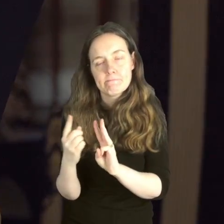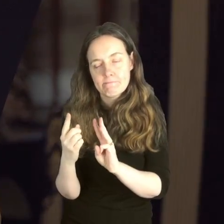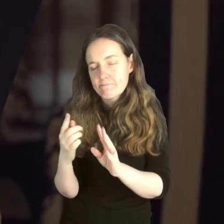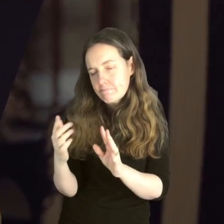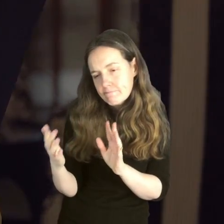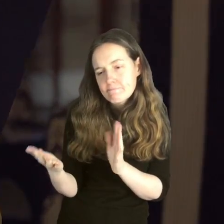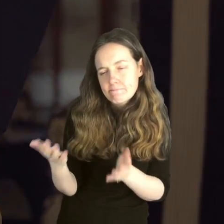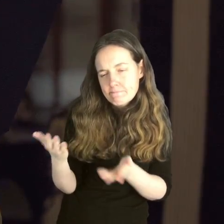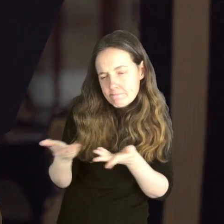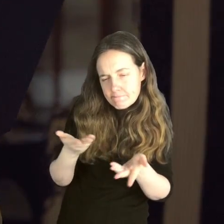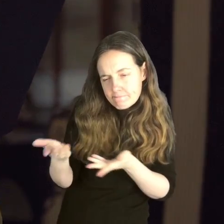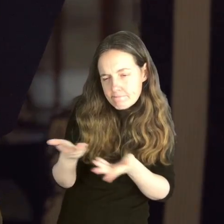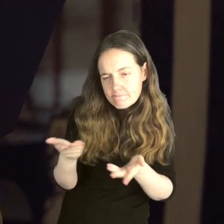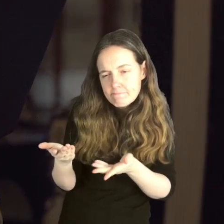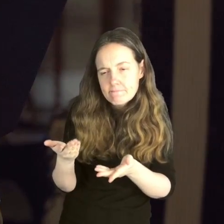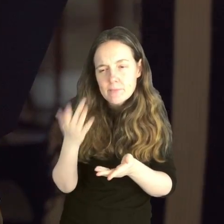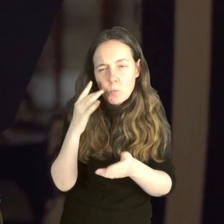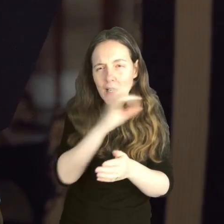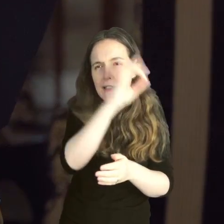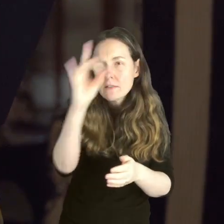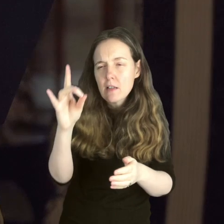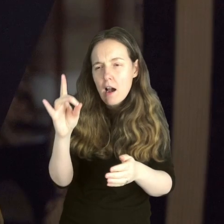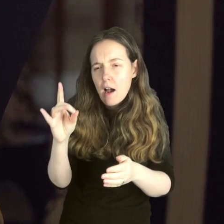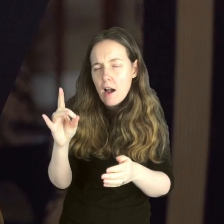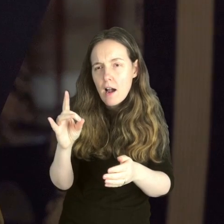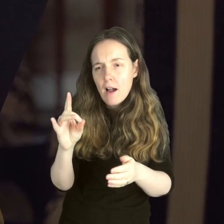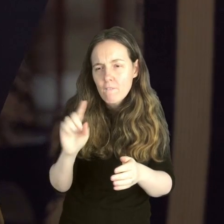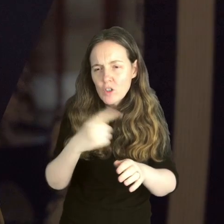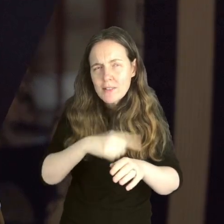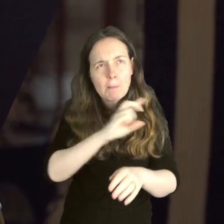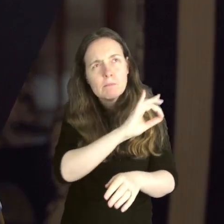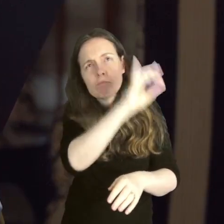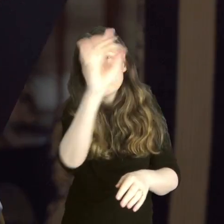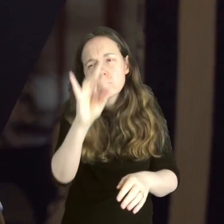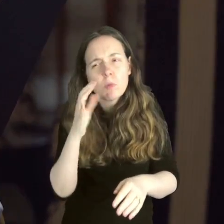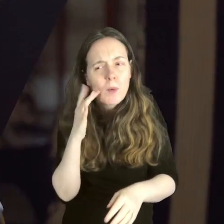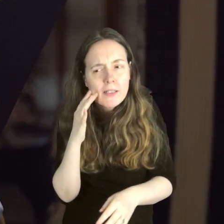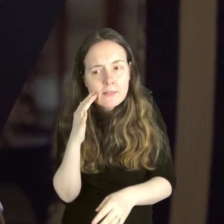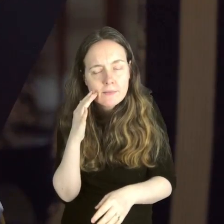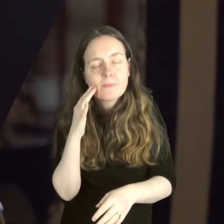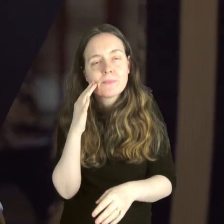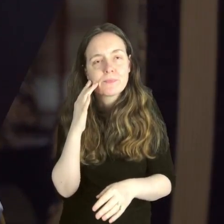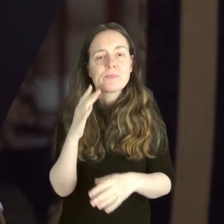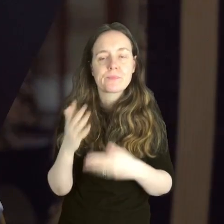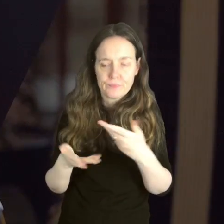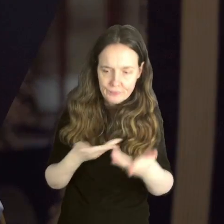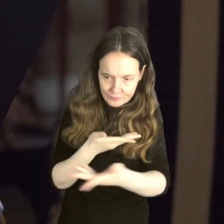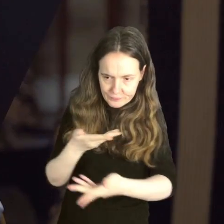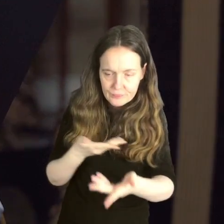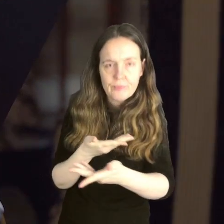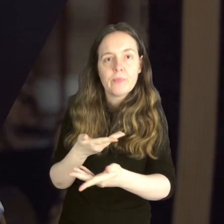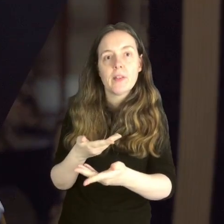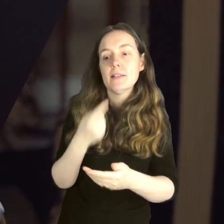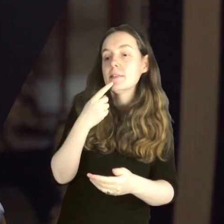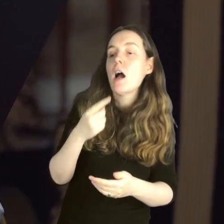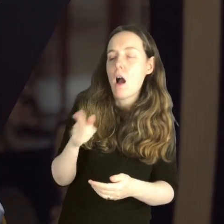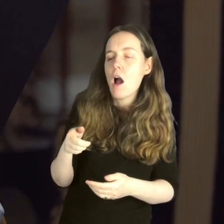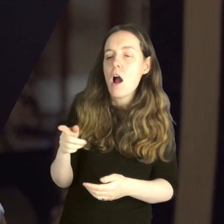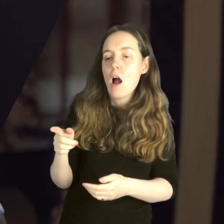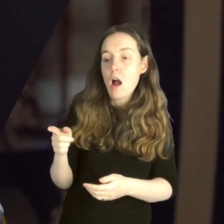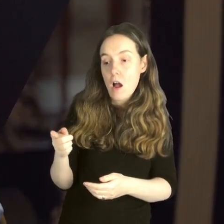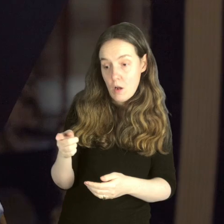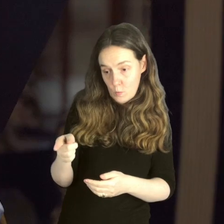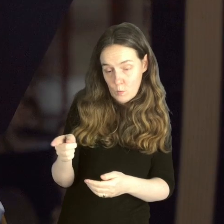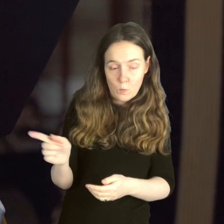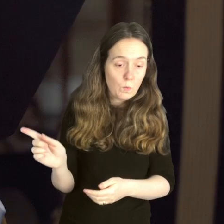first appeared. Then he told them, "Go to Bethlehem and search